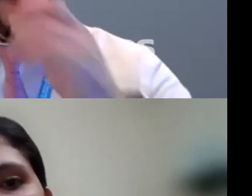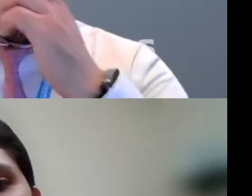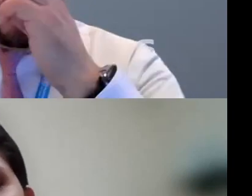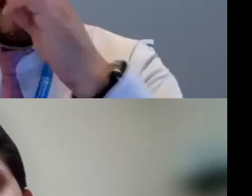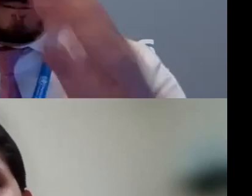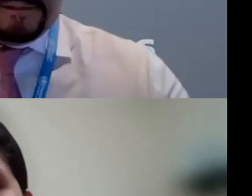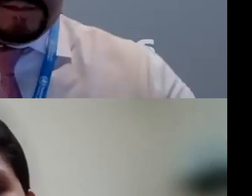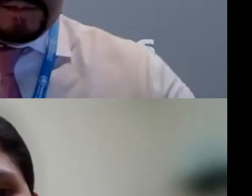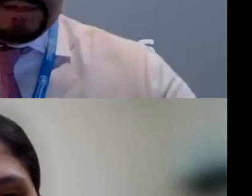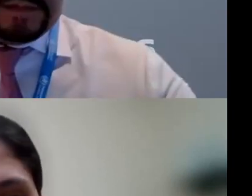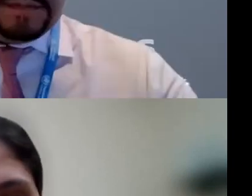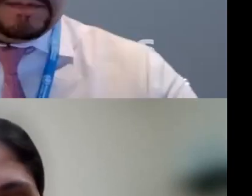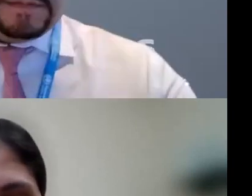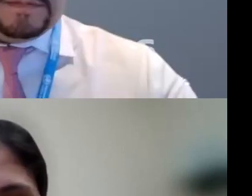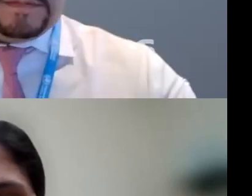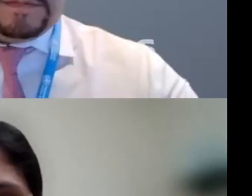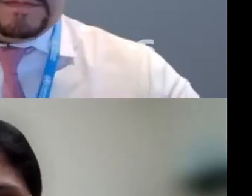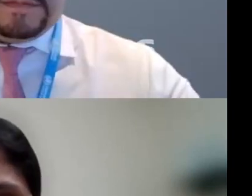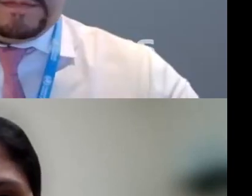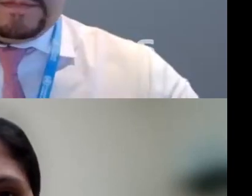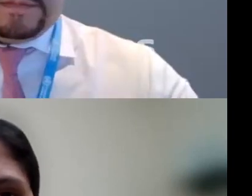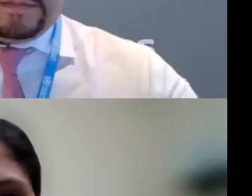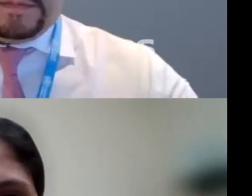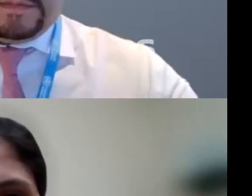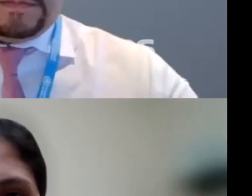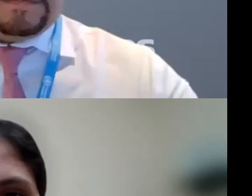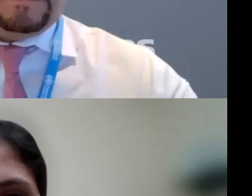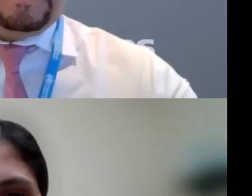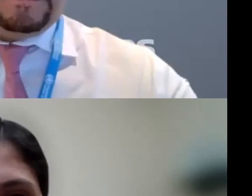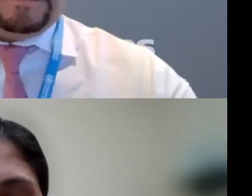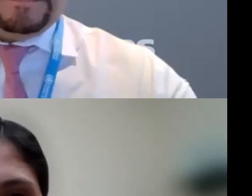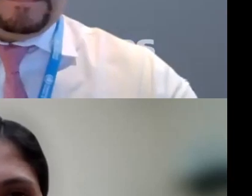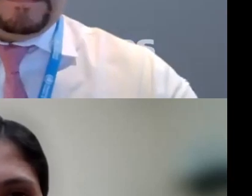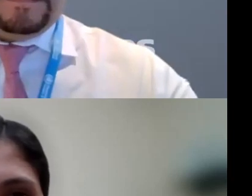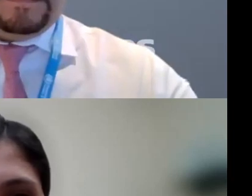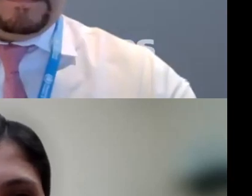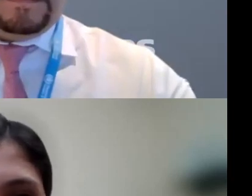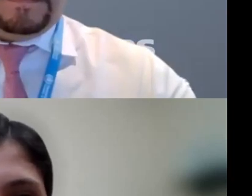we can access to the information and we can be prepared to these